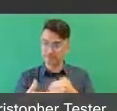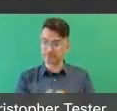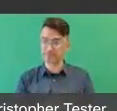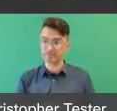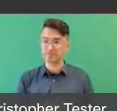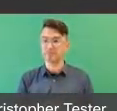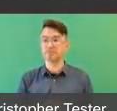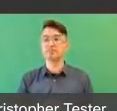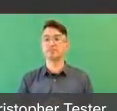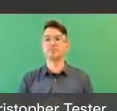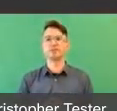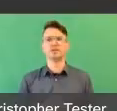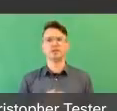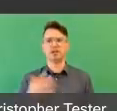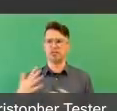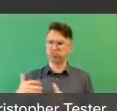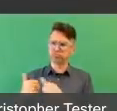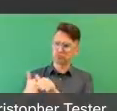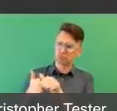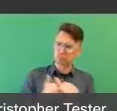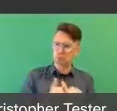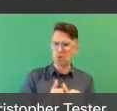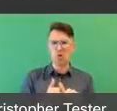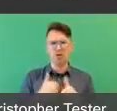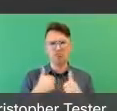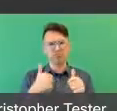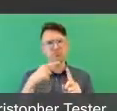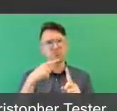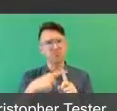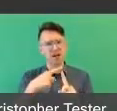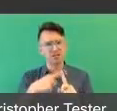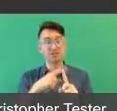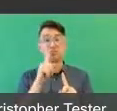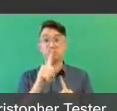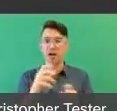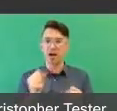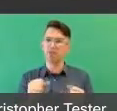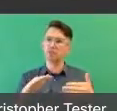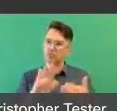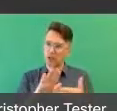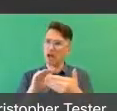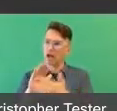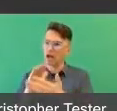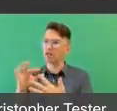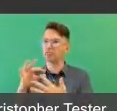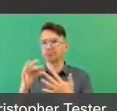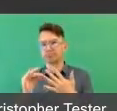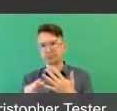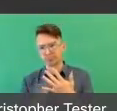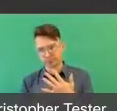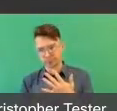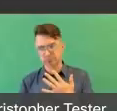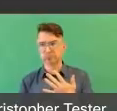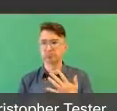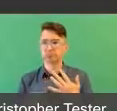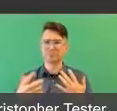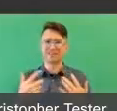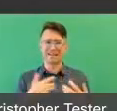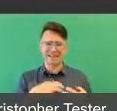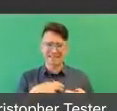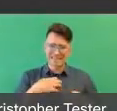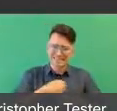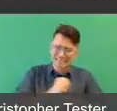well-being came out, and many of us are having worries, feeling anxious and lonely. I have also faced some